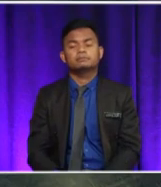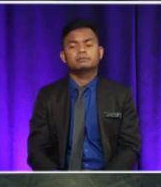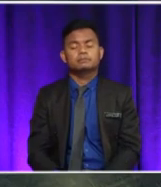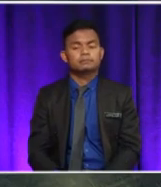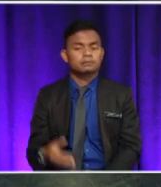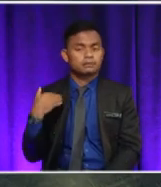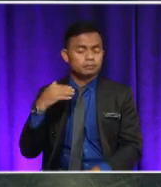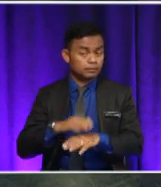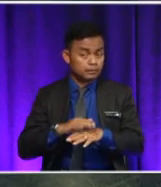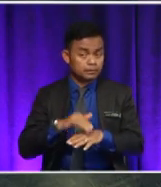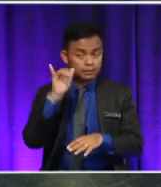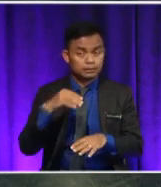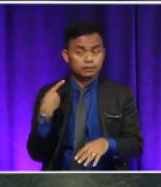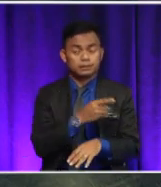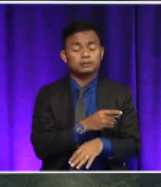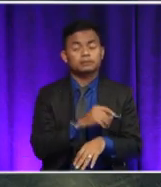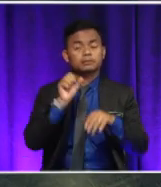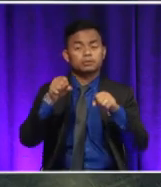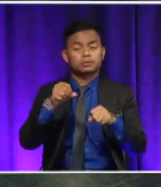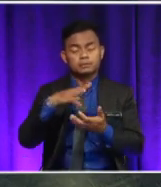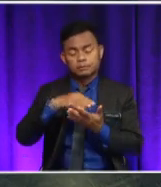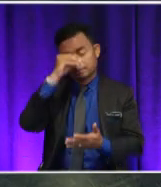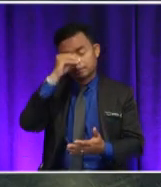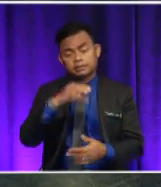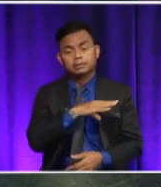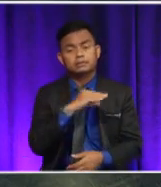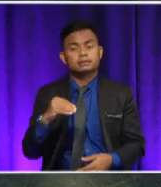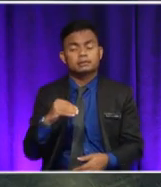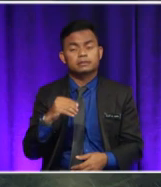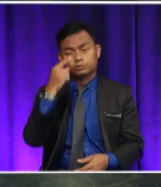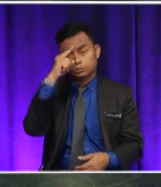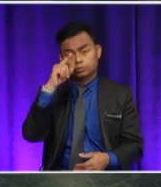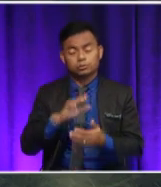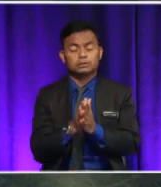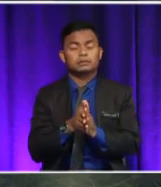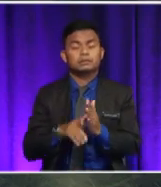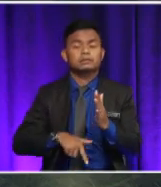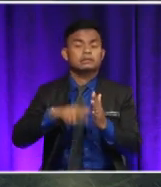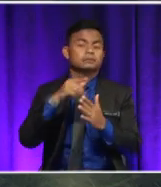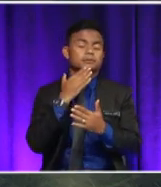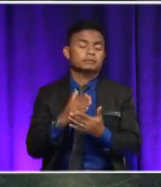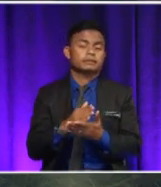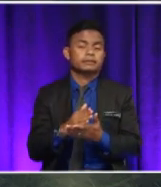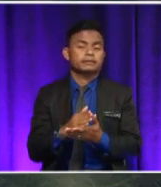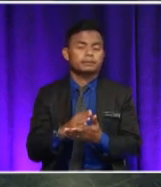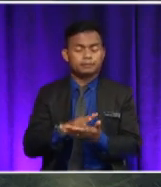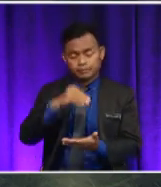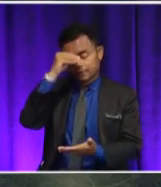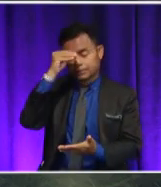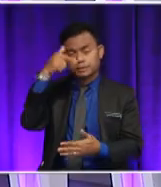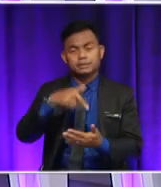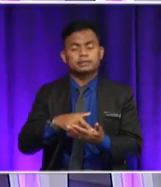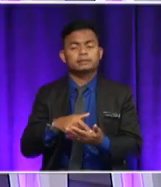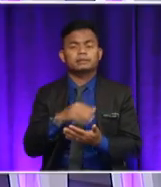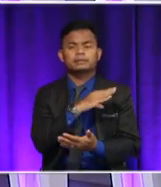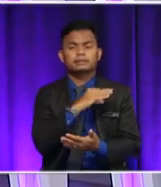lot more that you can learn there. And of course, you want to be as excellent as our two pupils online. So study harder